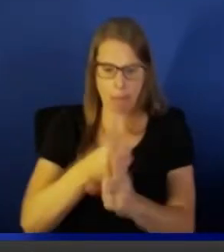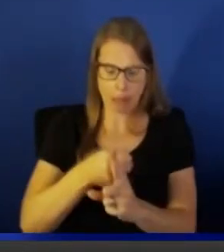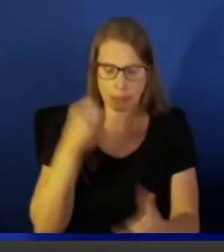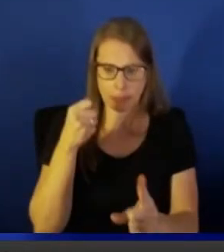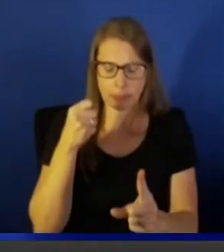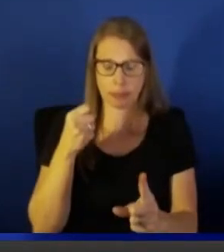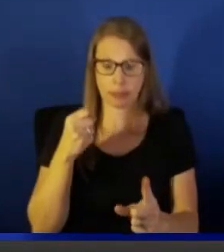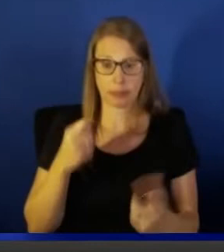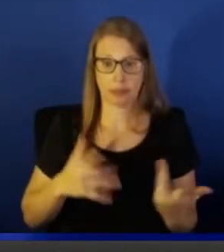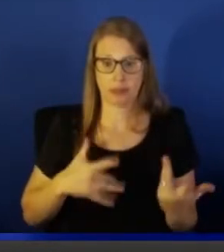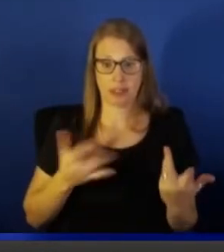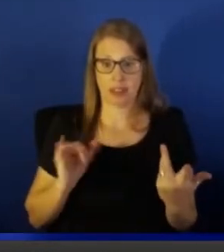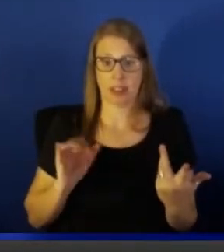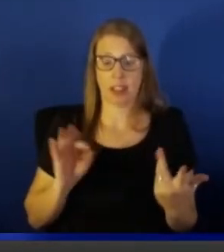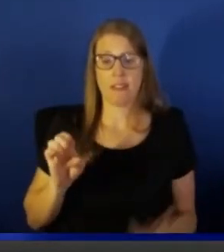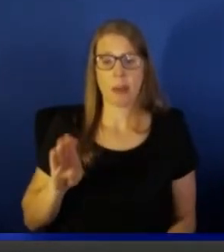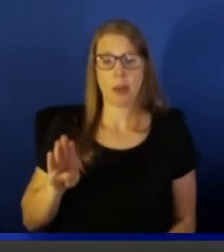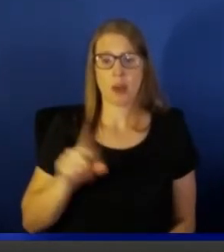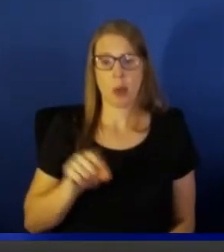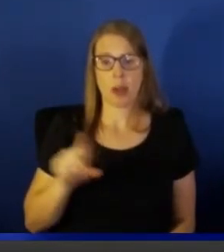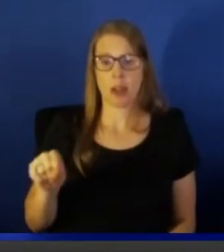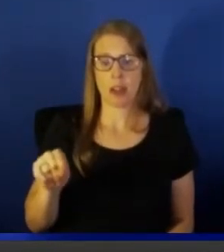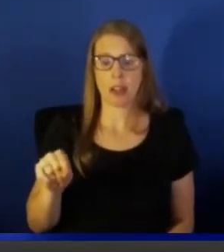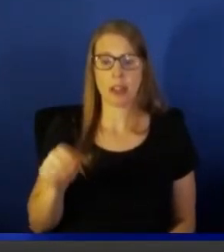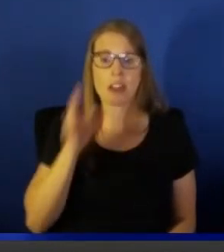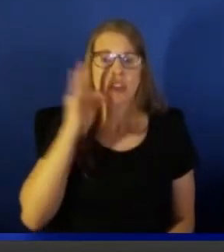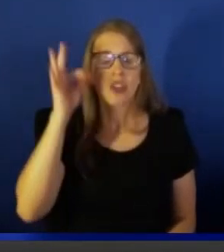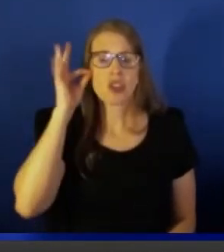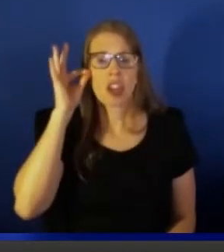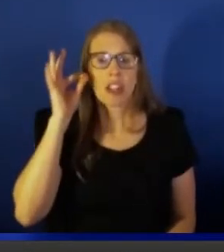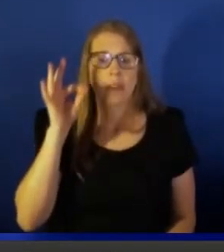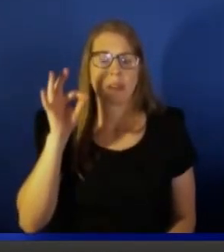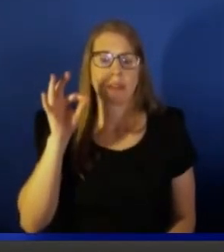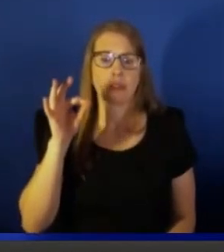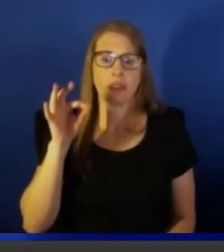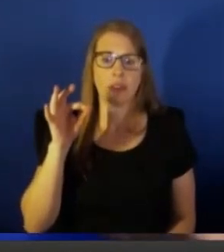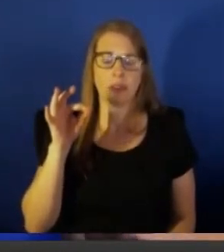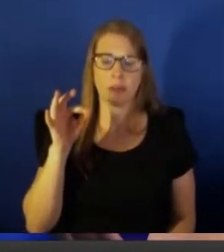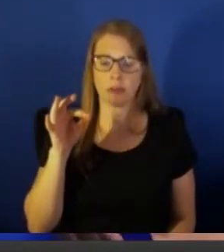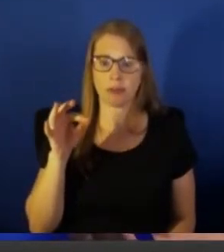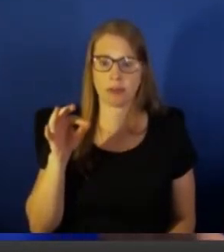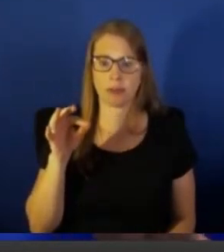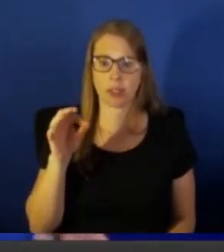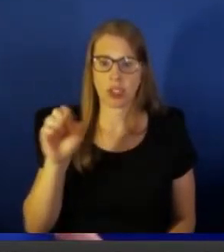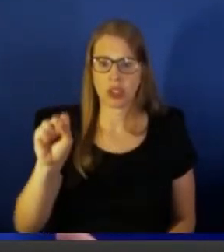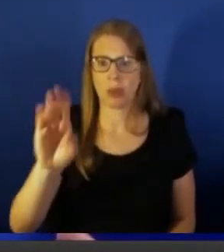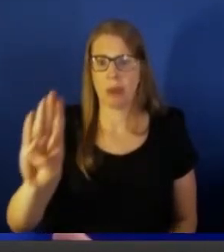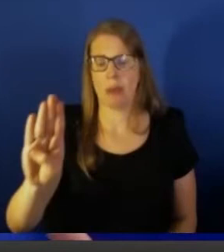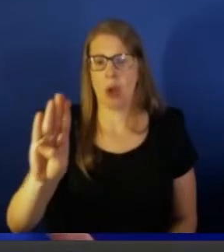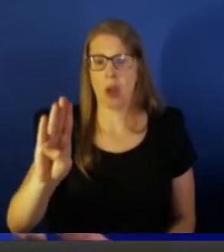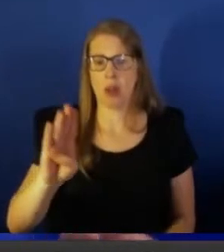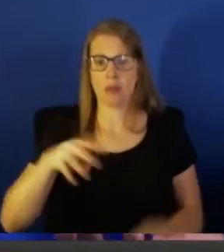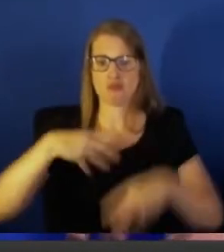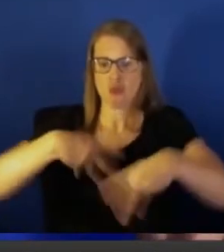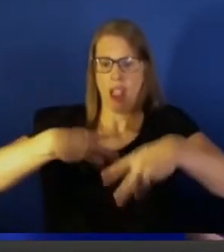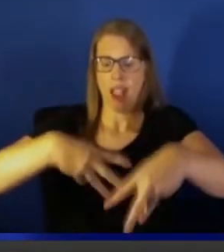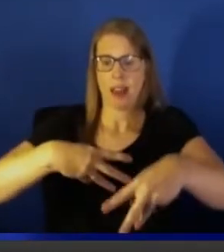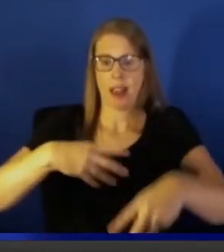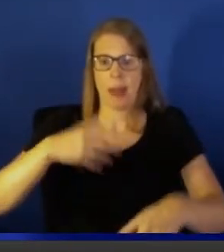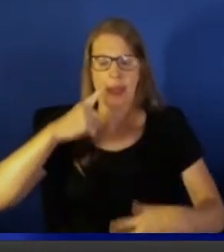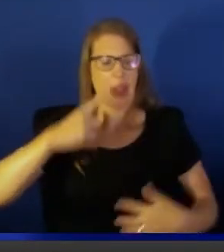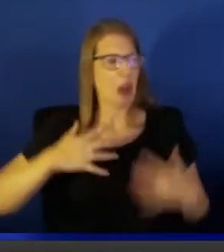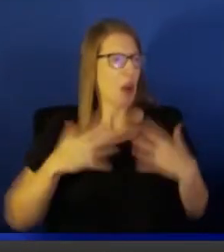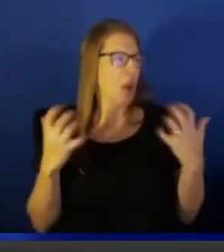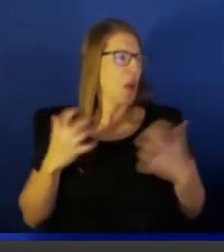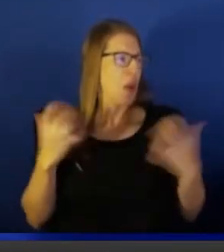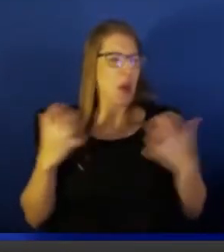still remember February of 2020, the Chiefs Super Bowl parade. I'm leaving it and thinking, man, this is the greatest job ever, right? I'm mayor for a few